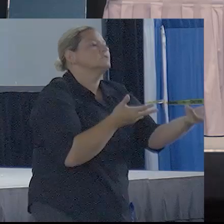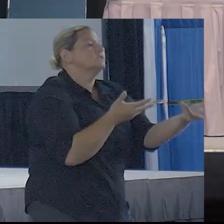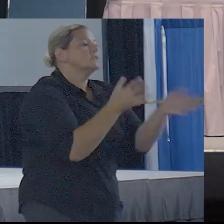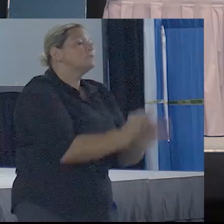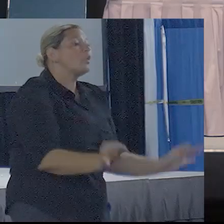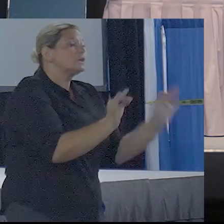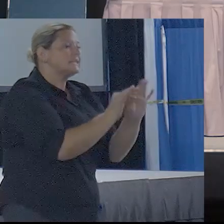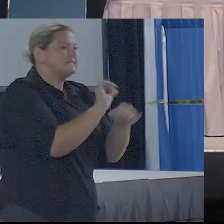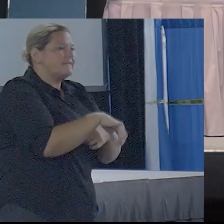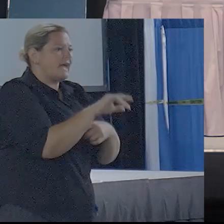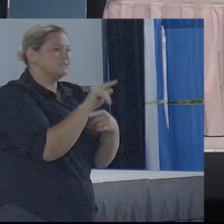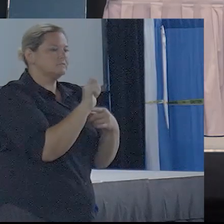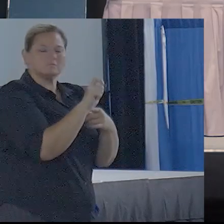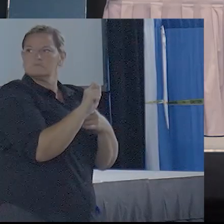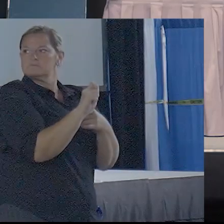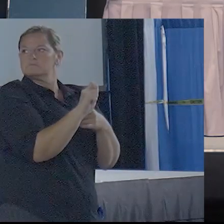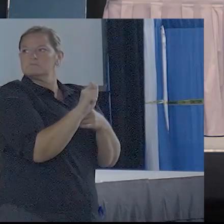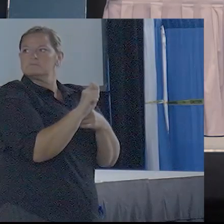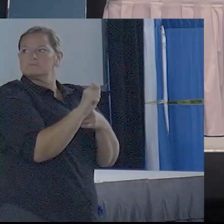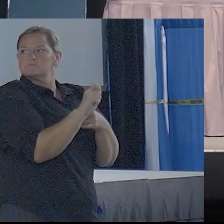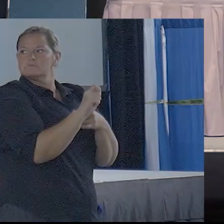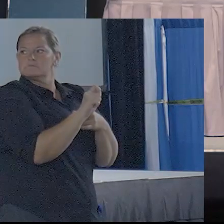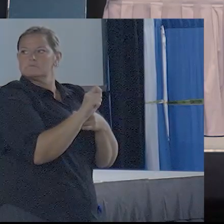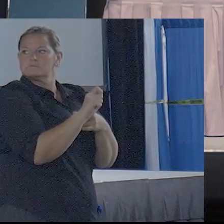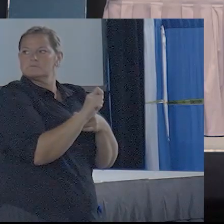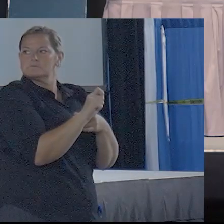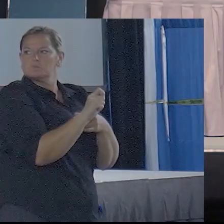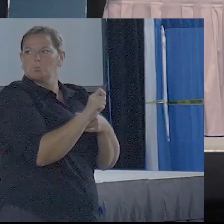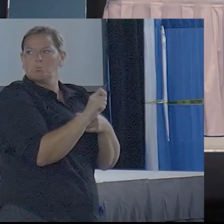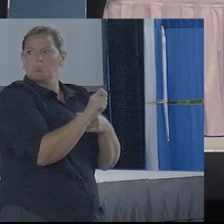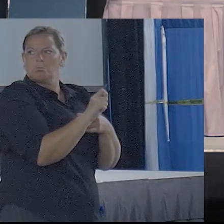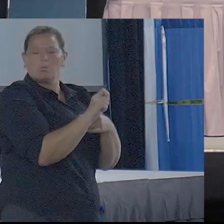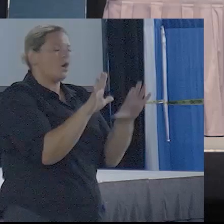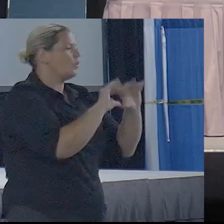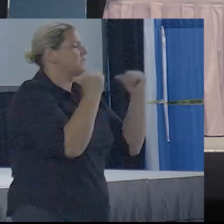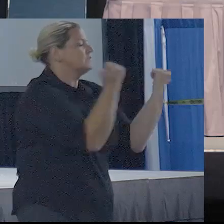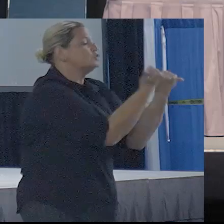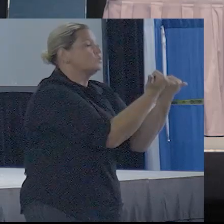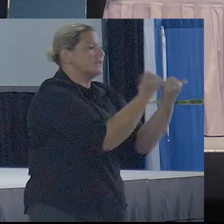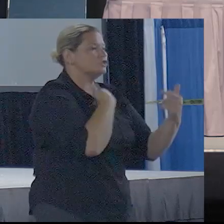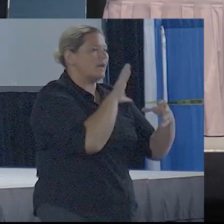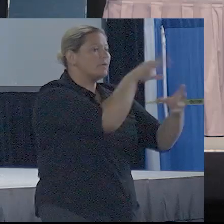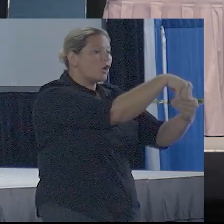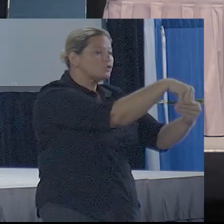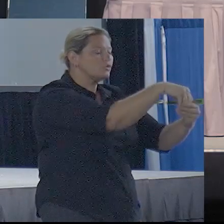that I belong to, we have a saying that, let me read it. If you don't have a seat at the table, then you're on the